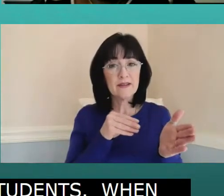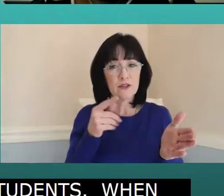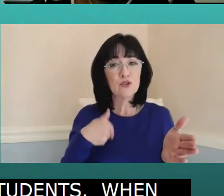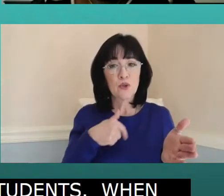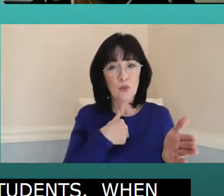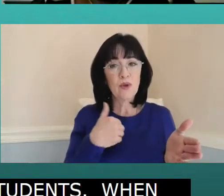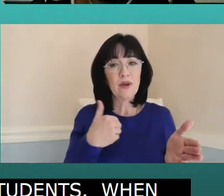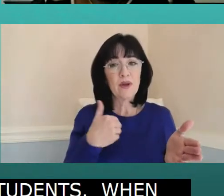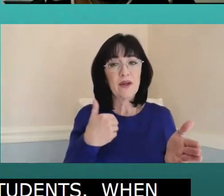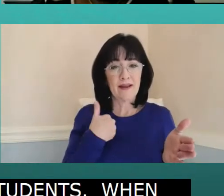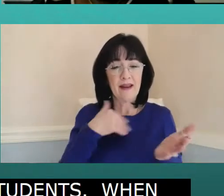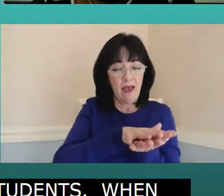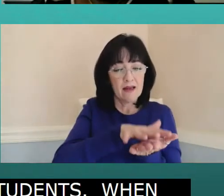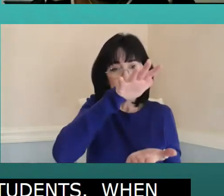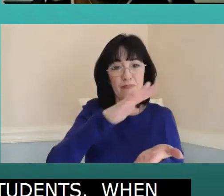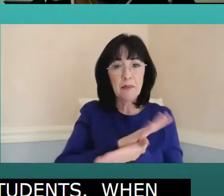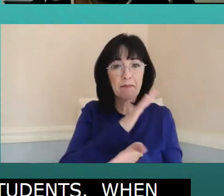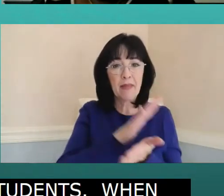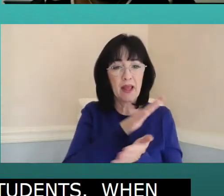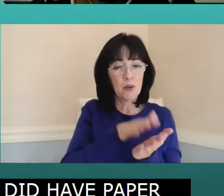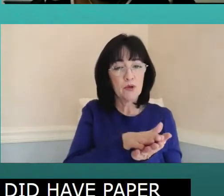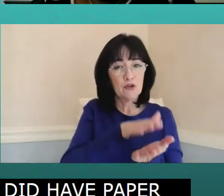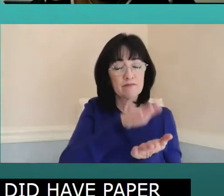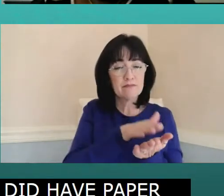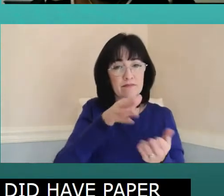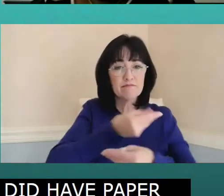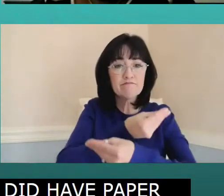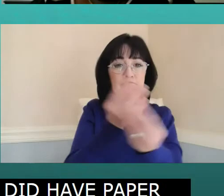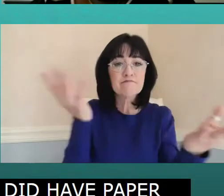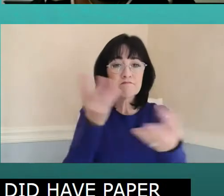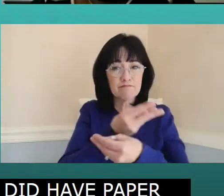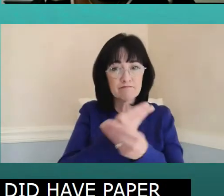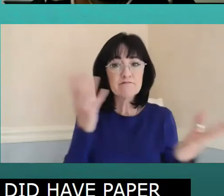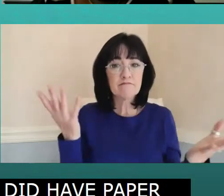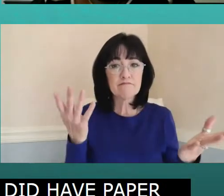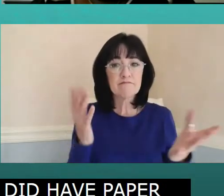paper packets that were prepared for the students, but I would have